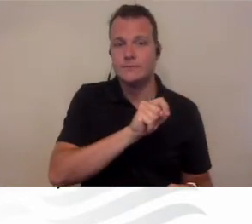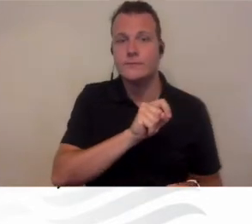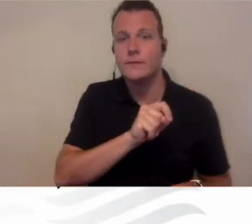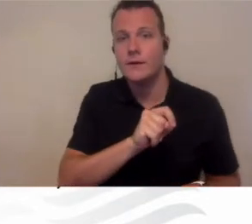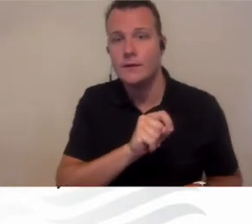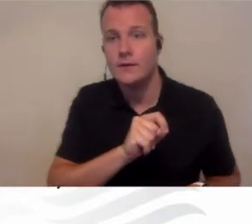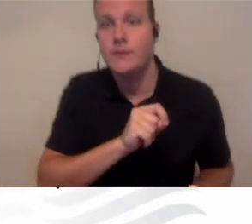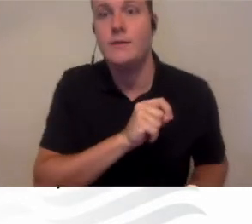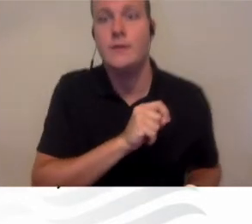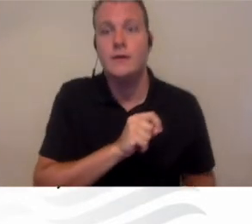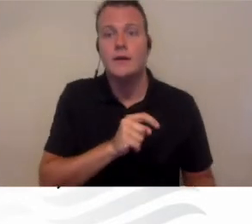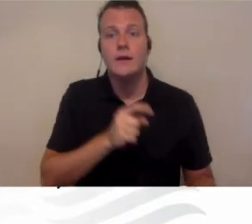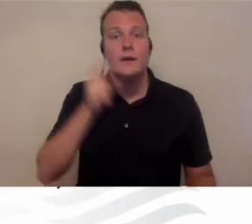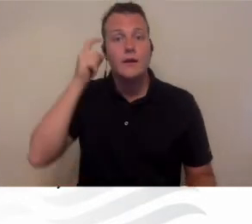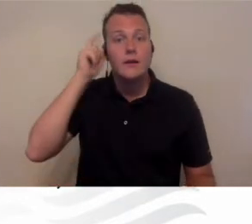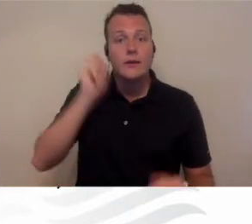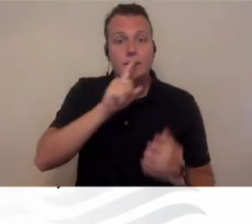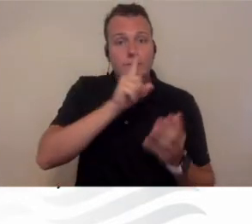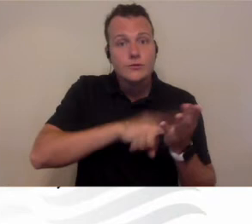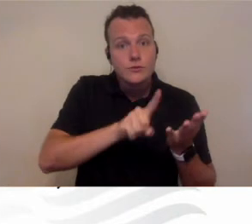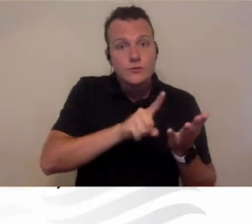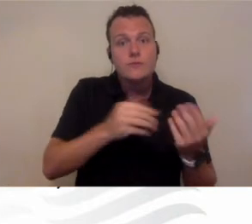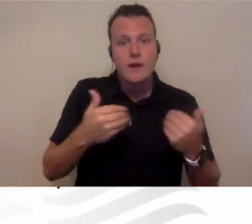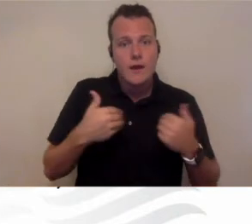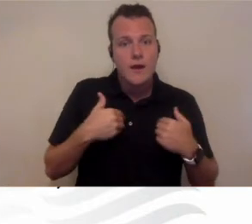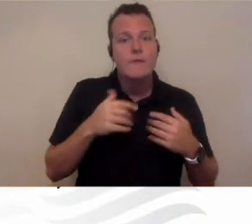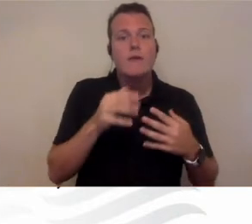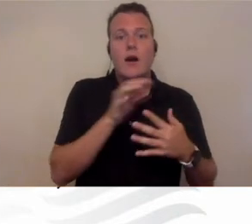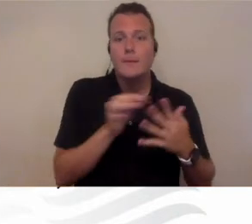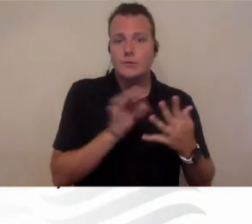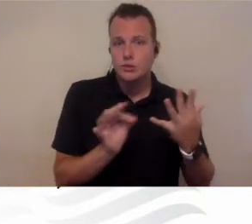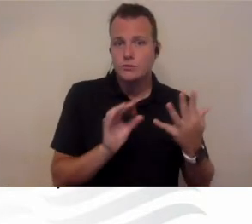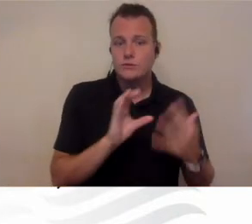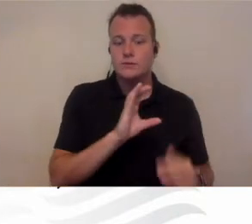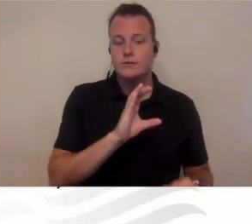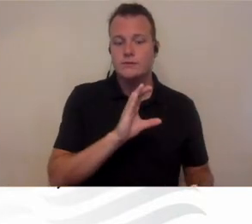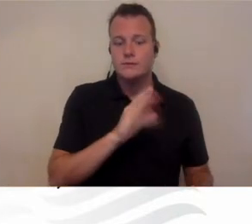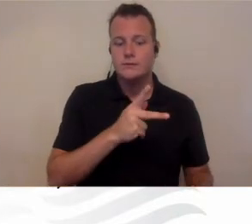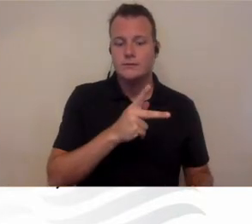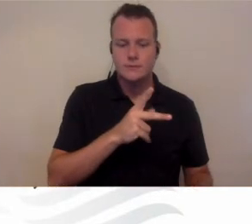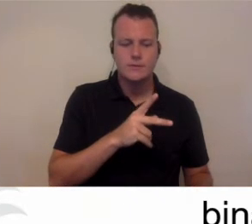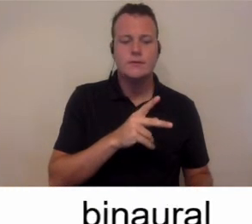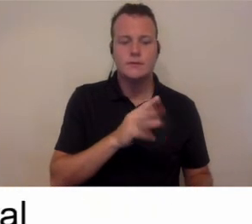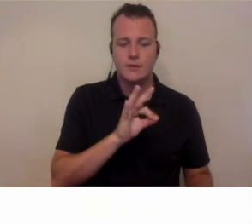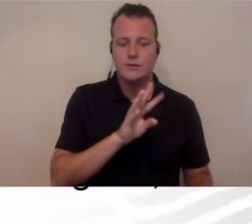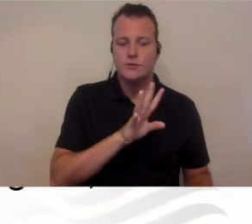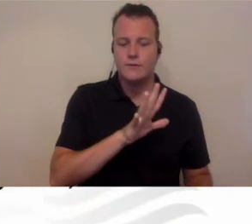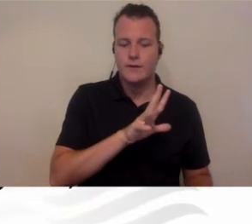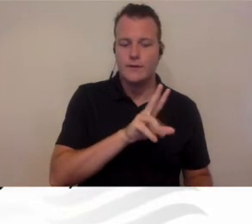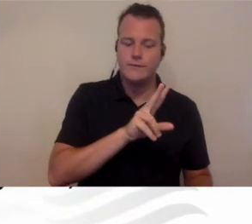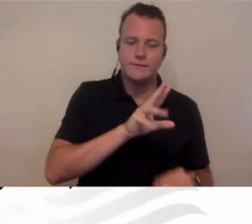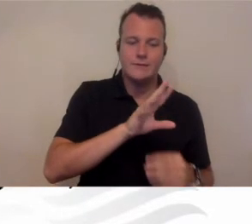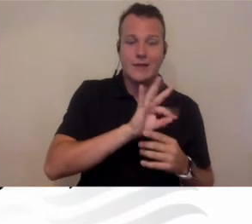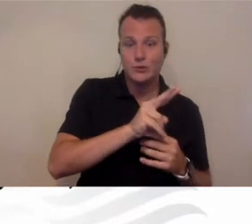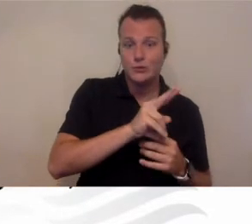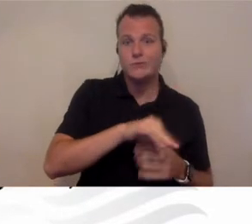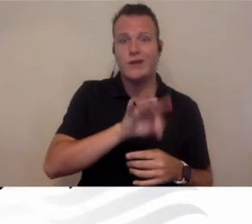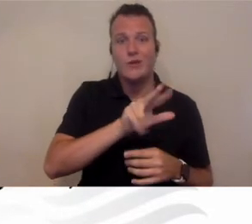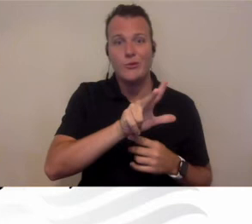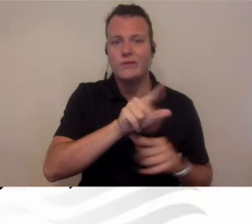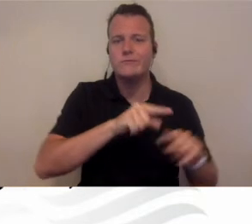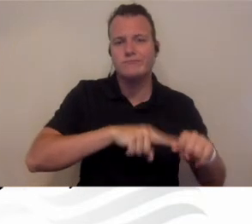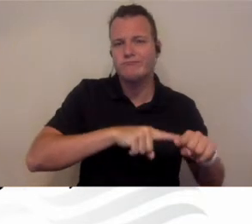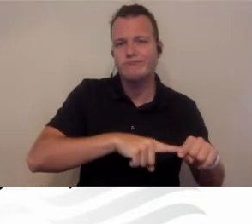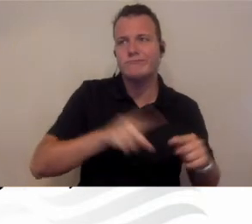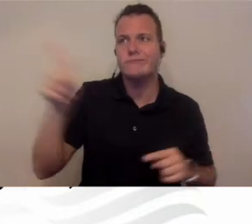check, you have options of using CPT 92592 or 93, depends on the payer as well as